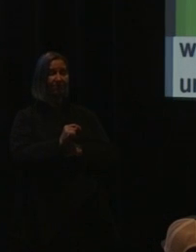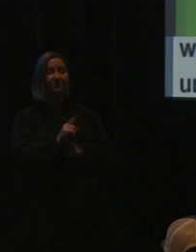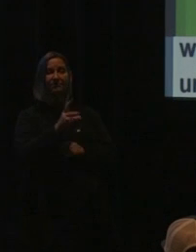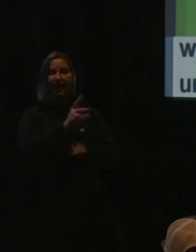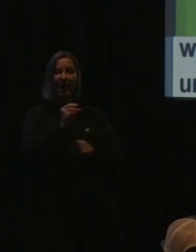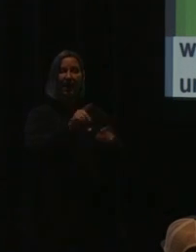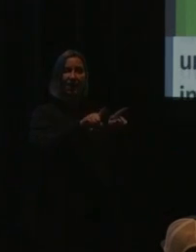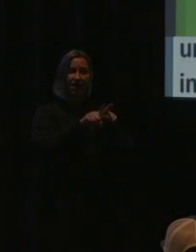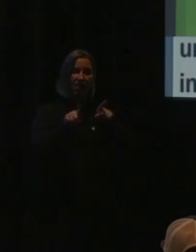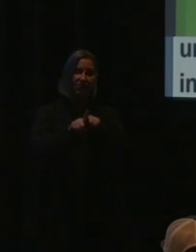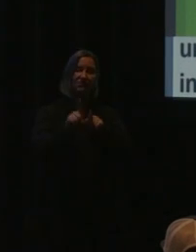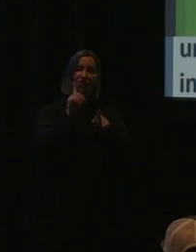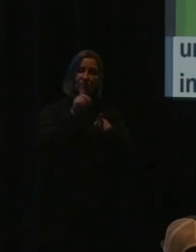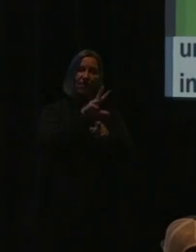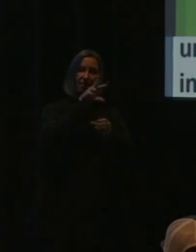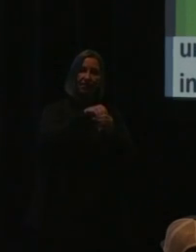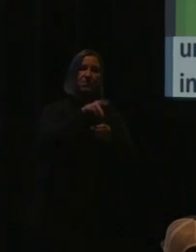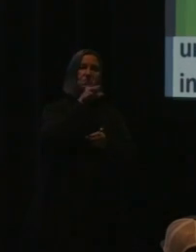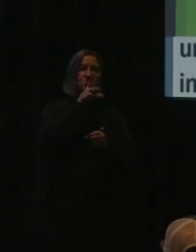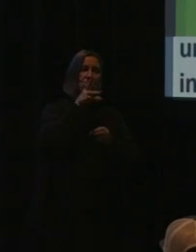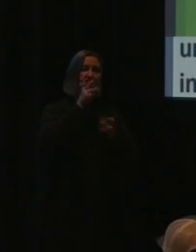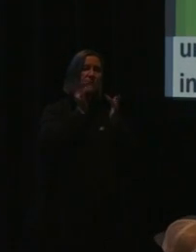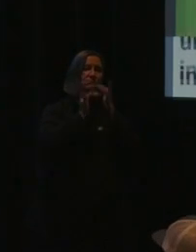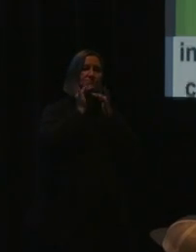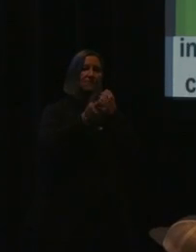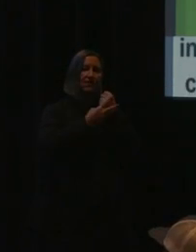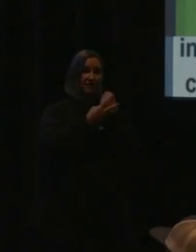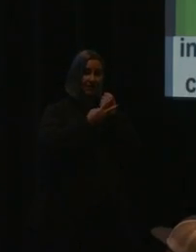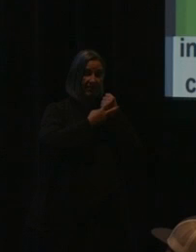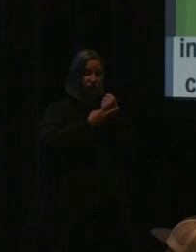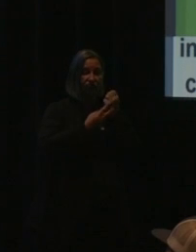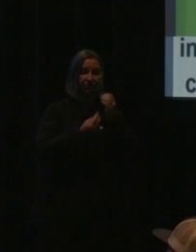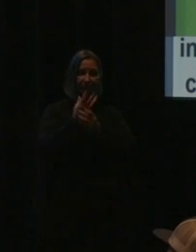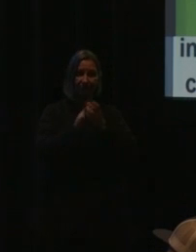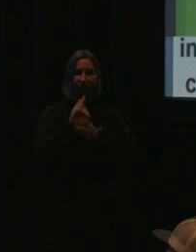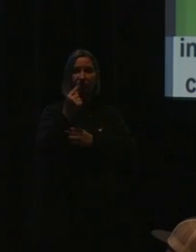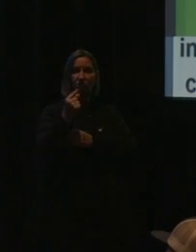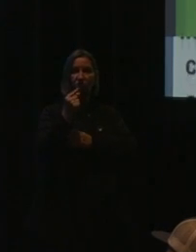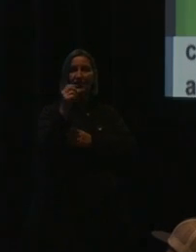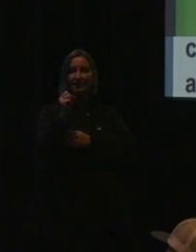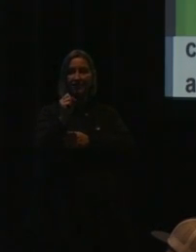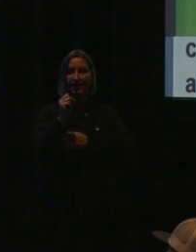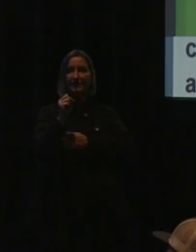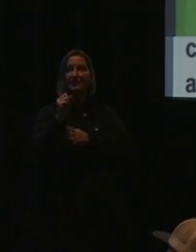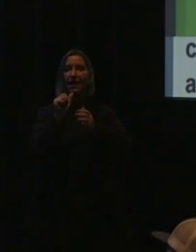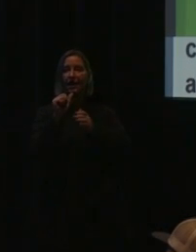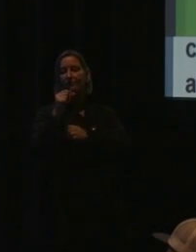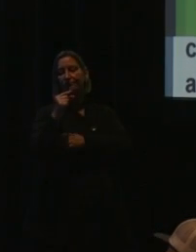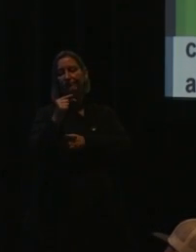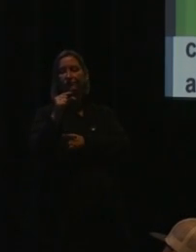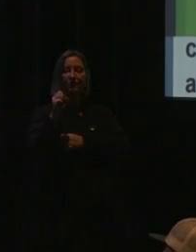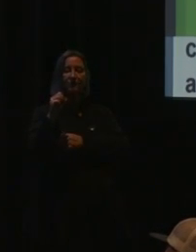In addition, this program will also include water conservation and enhancement so that Green Spaces Alliance can further extend its reach